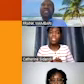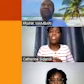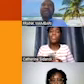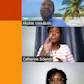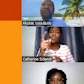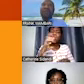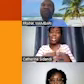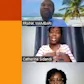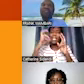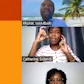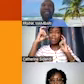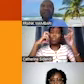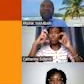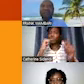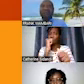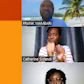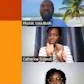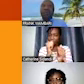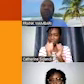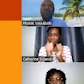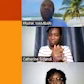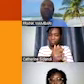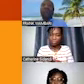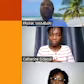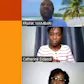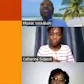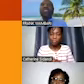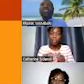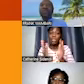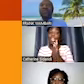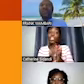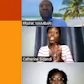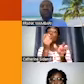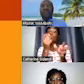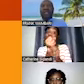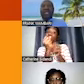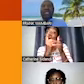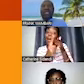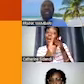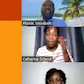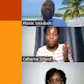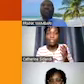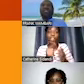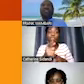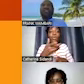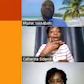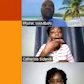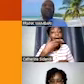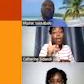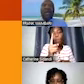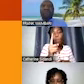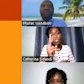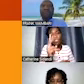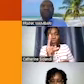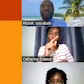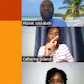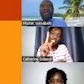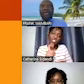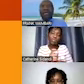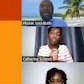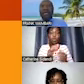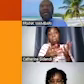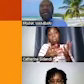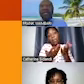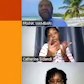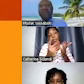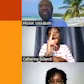going on by then? Or what did you do? You can answer one or two questions or one.